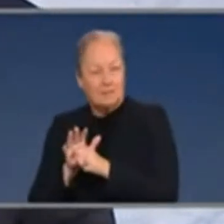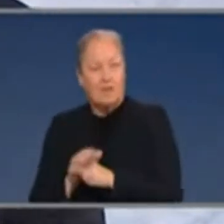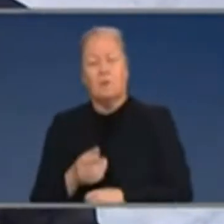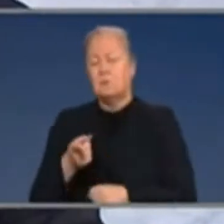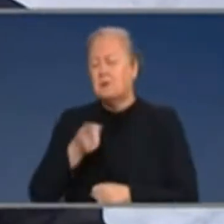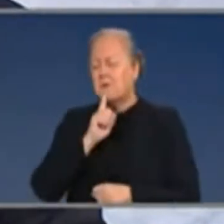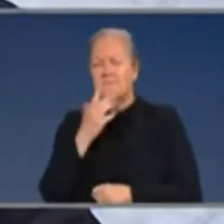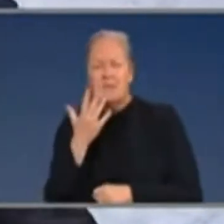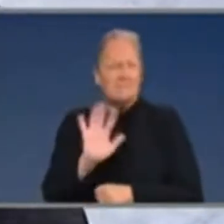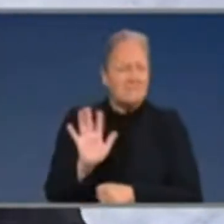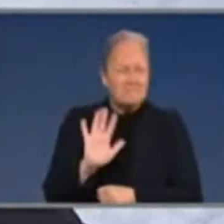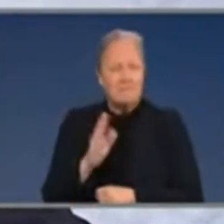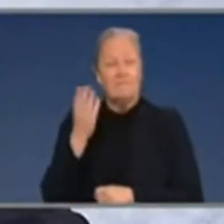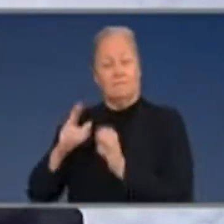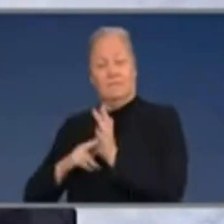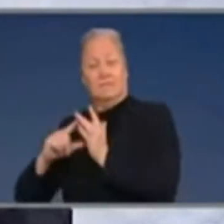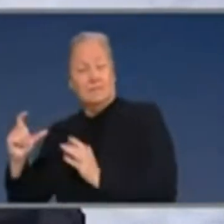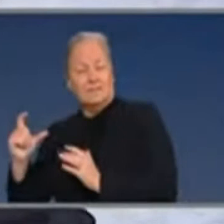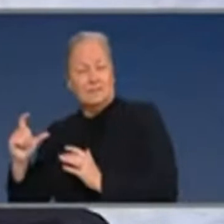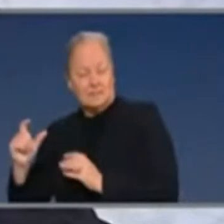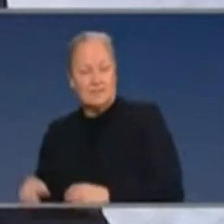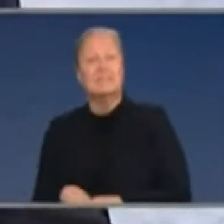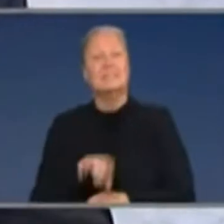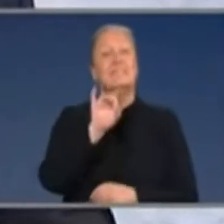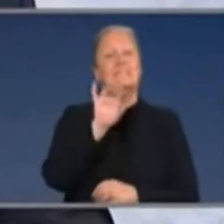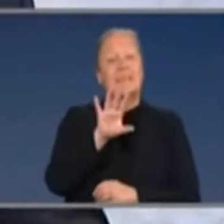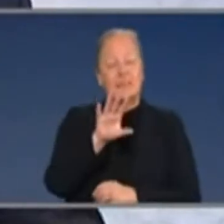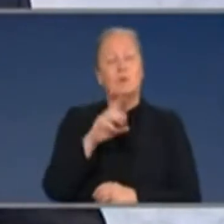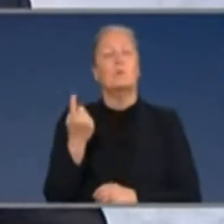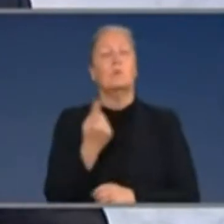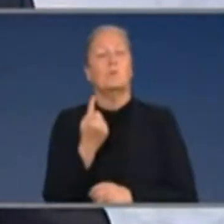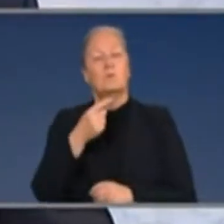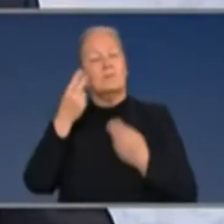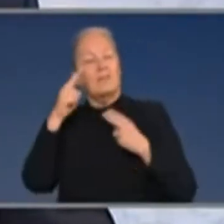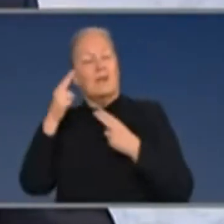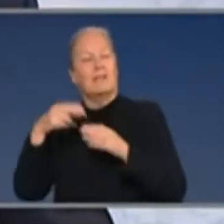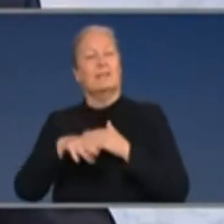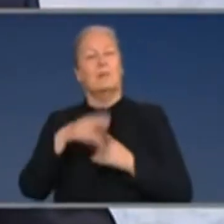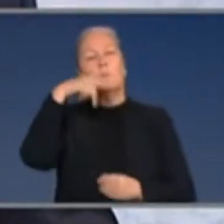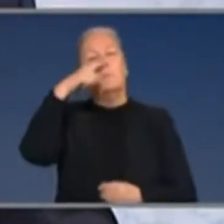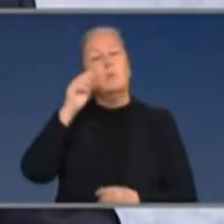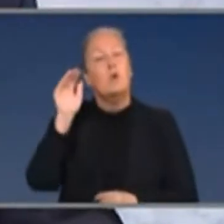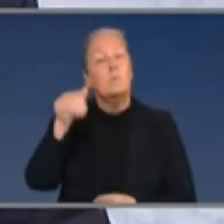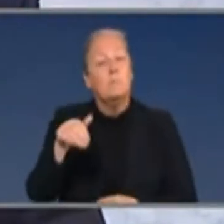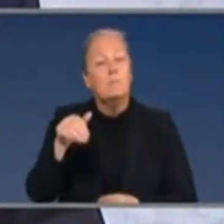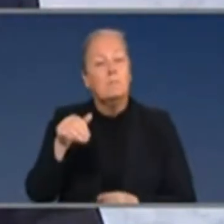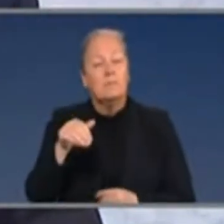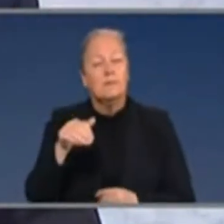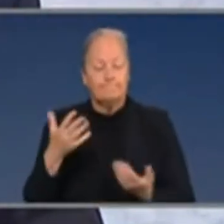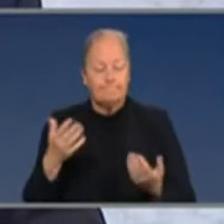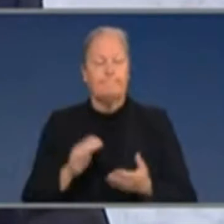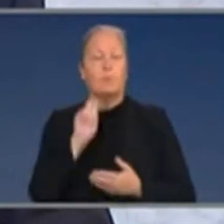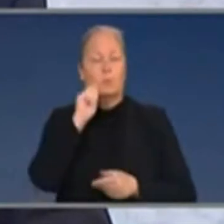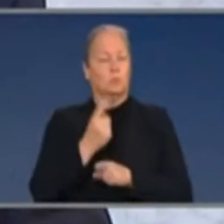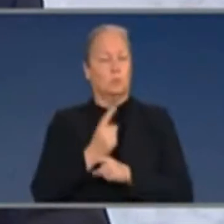occurred in Victoria. 10 out of those 13 deaths occurred in aged care, and I will speak further